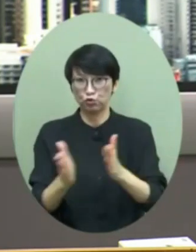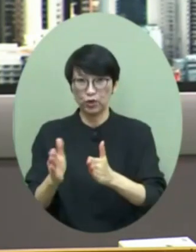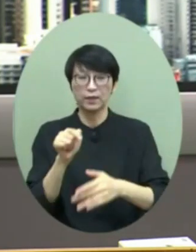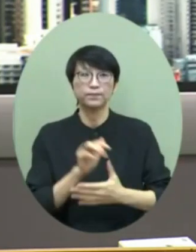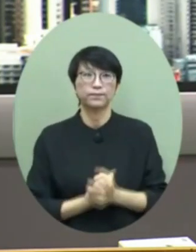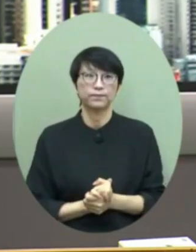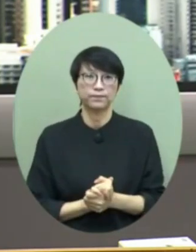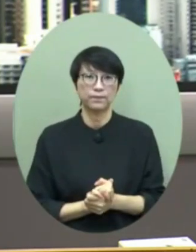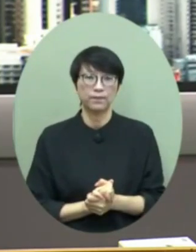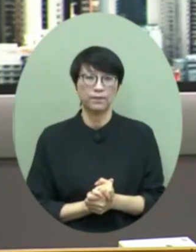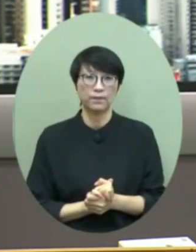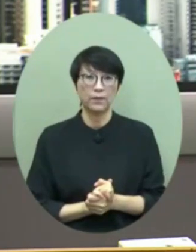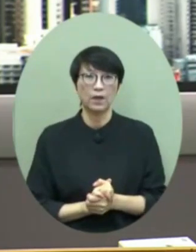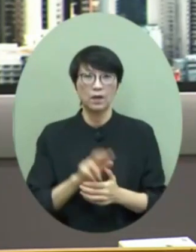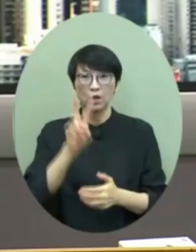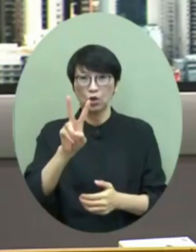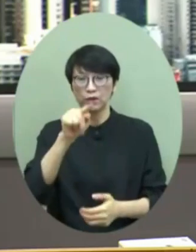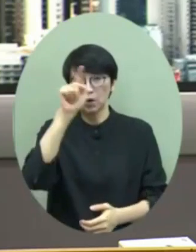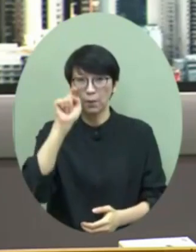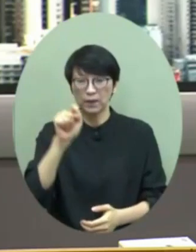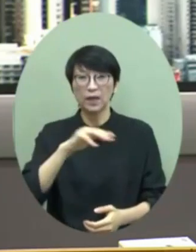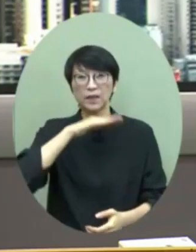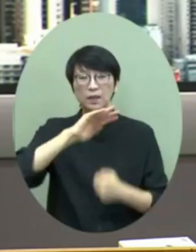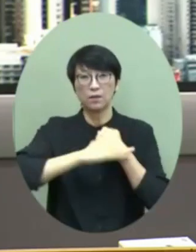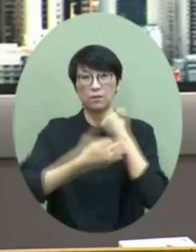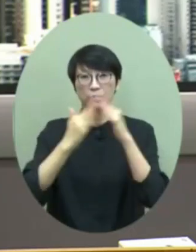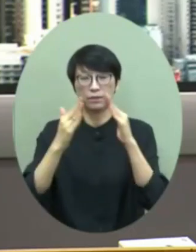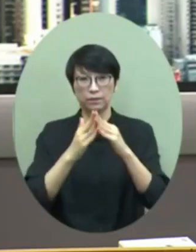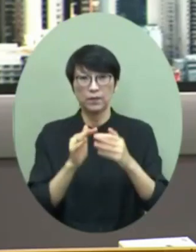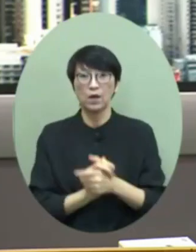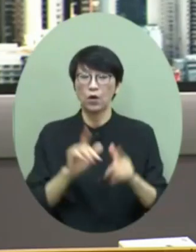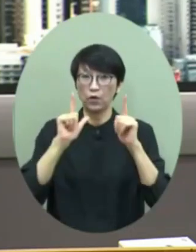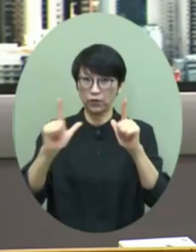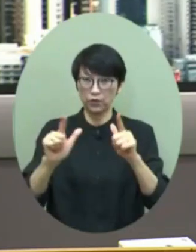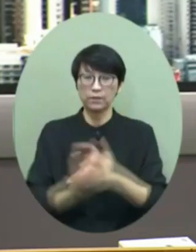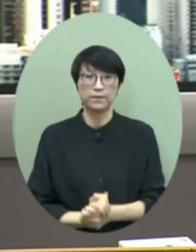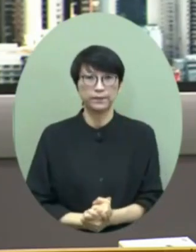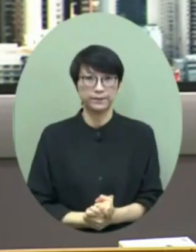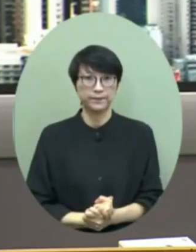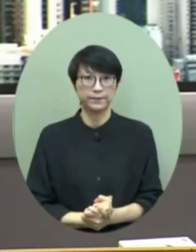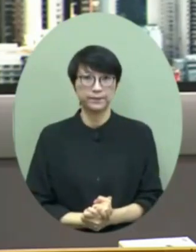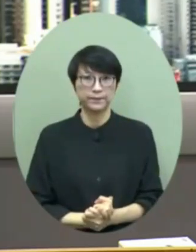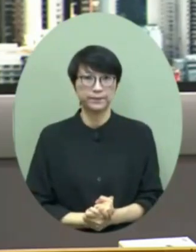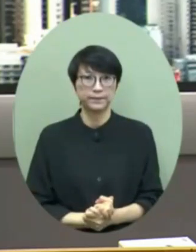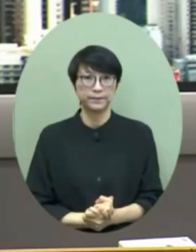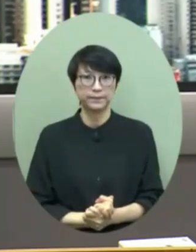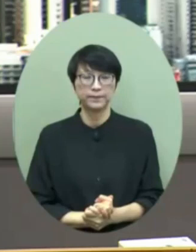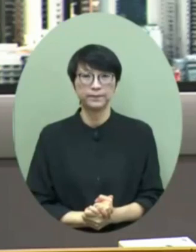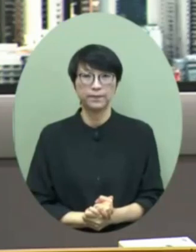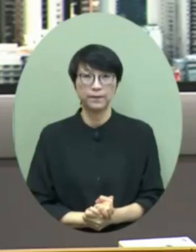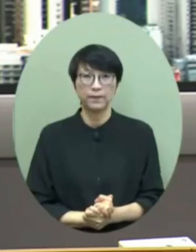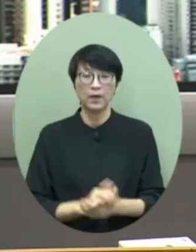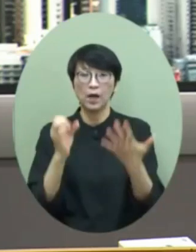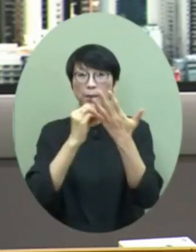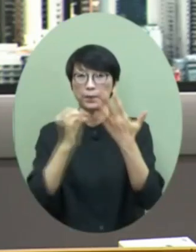most important thing is to adhere to the law. I will see whether the SJ can give us a general response